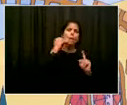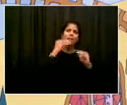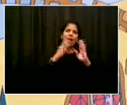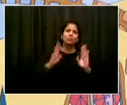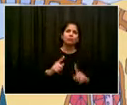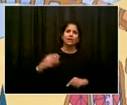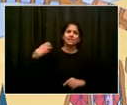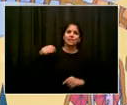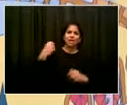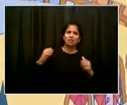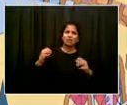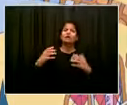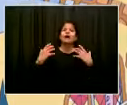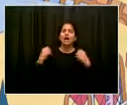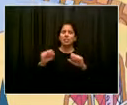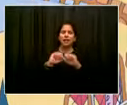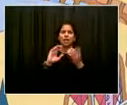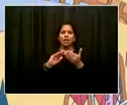Richard Gottfried.